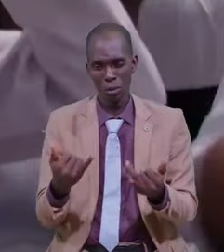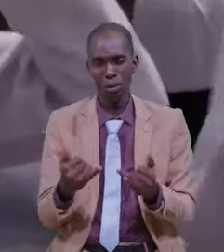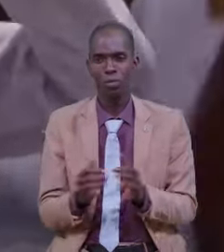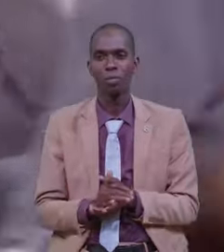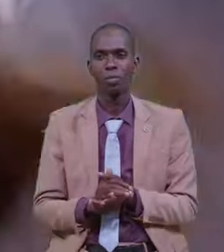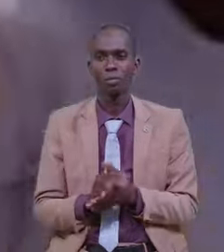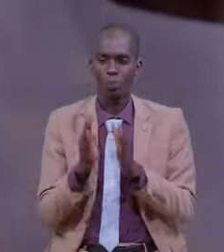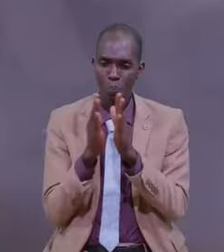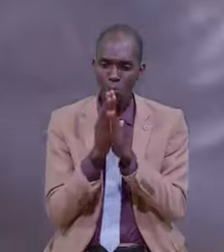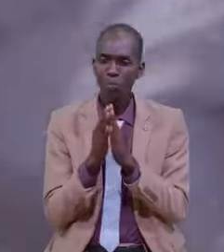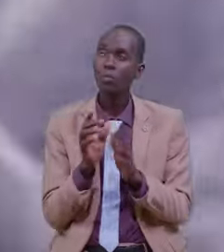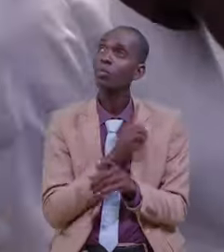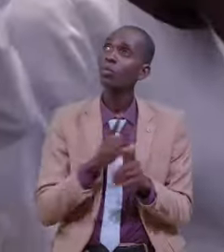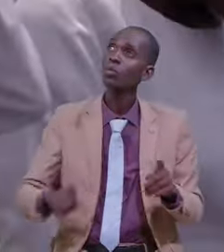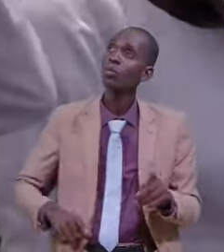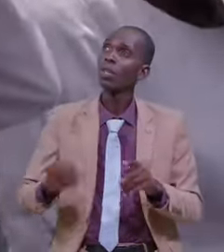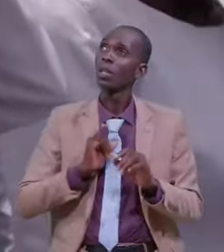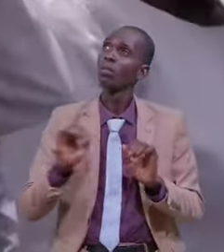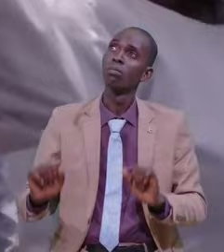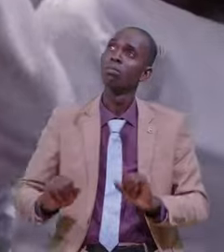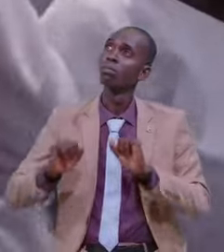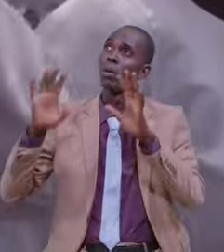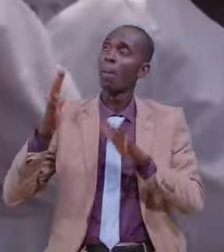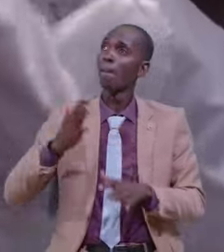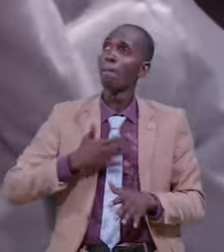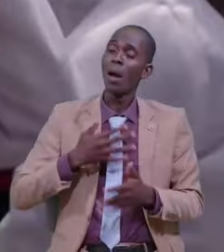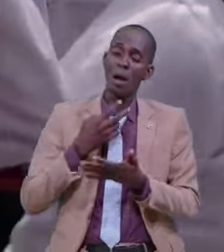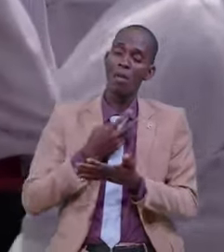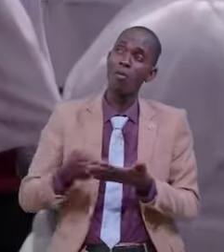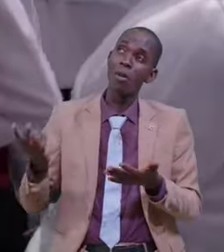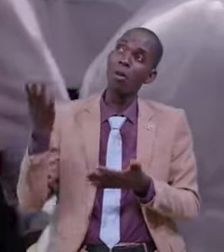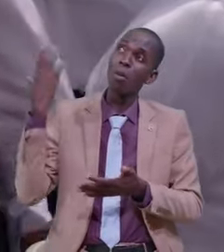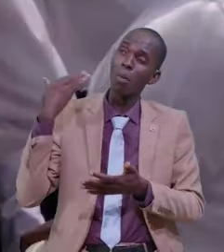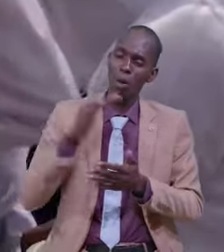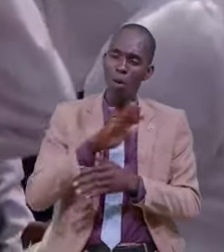Lord, I hand over my failure into your hands.